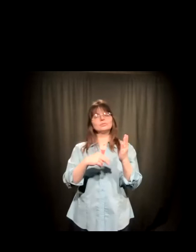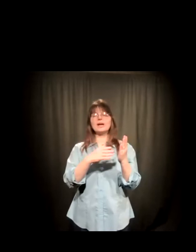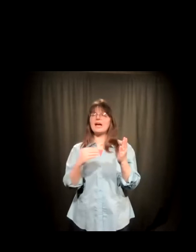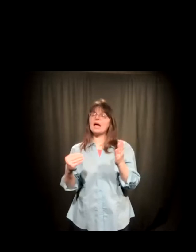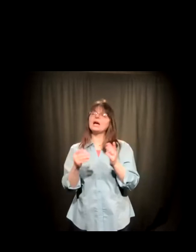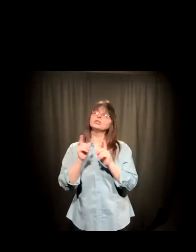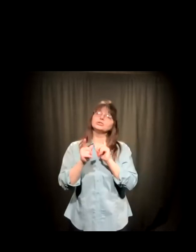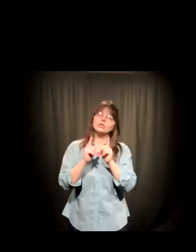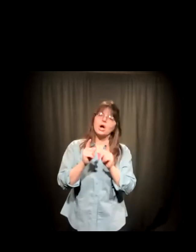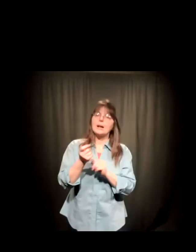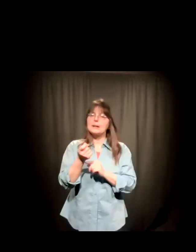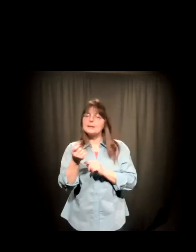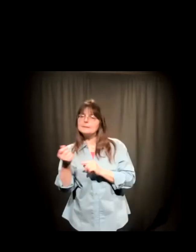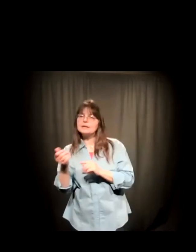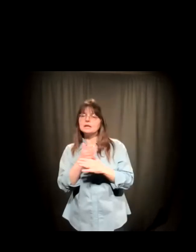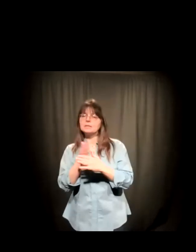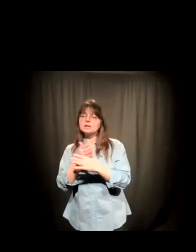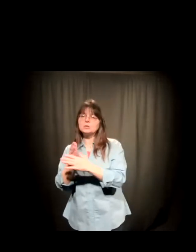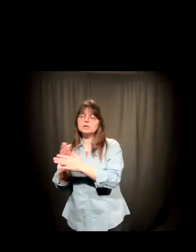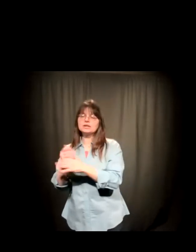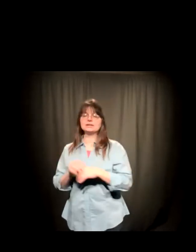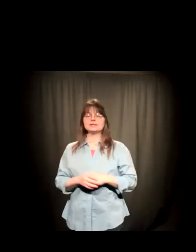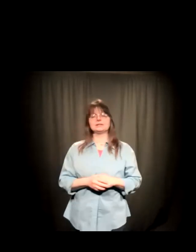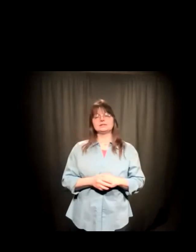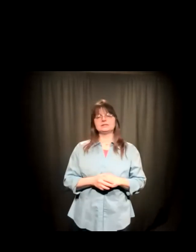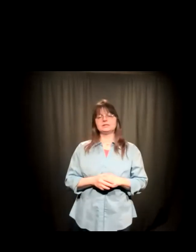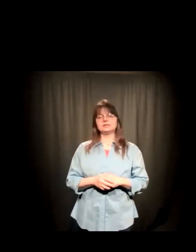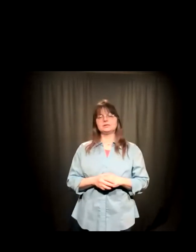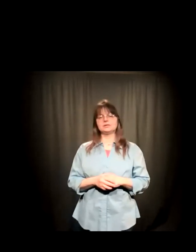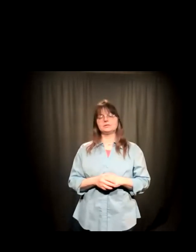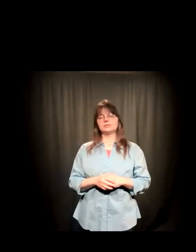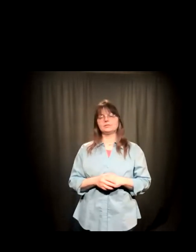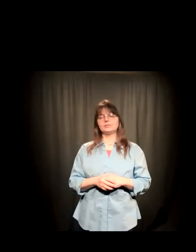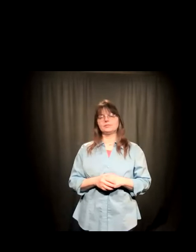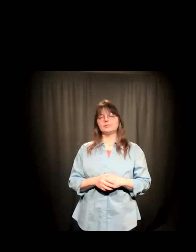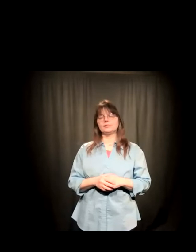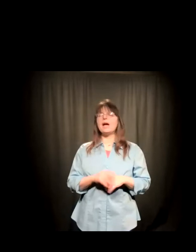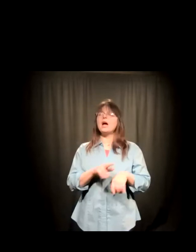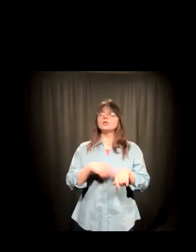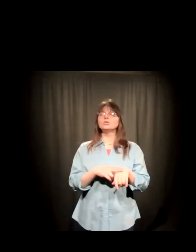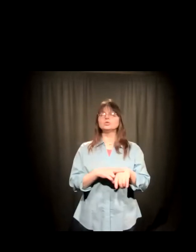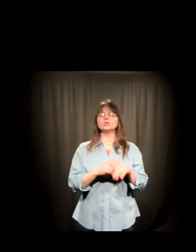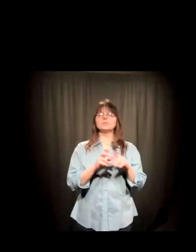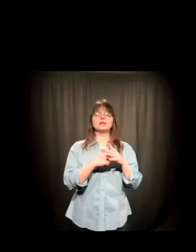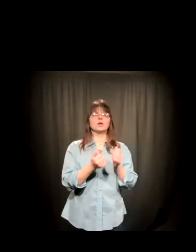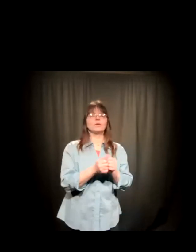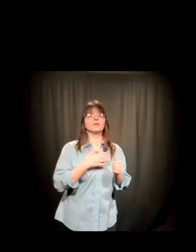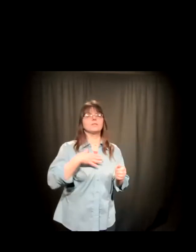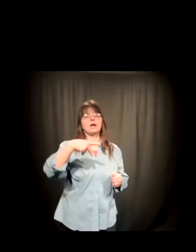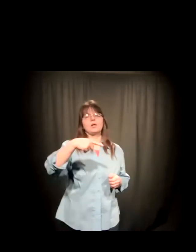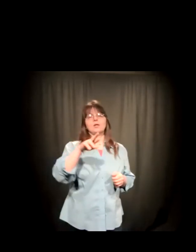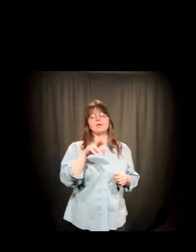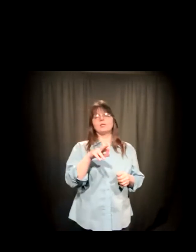between. I usually begin with the prologue. These are some excerpts